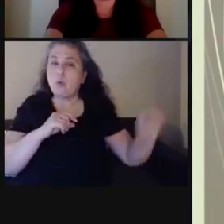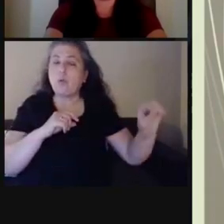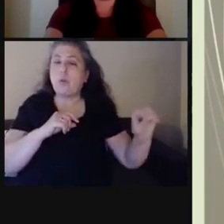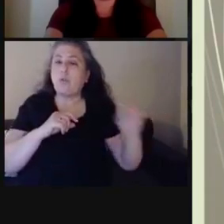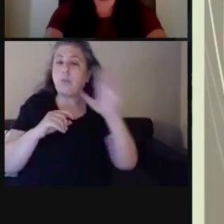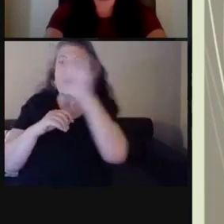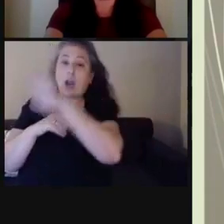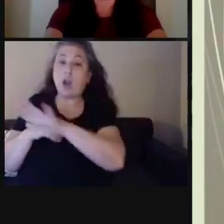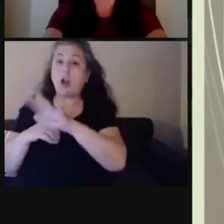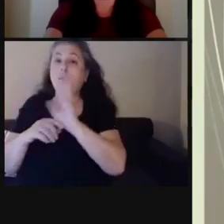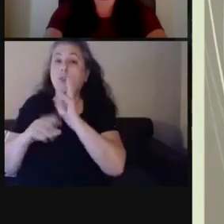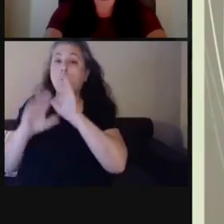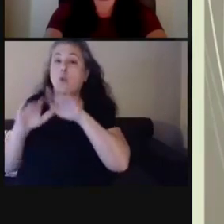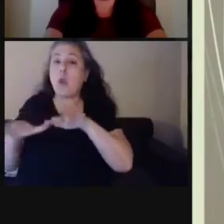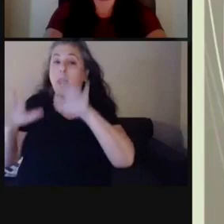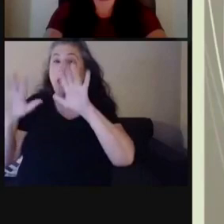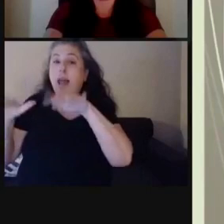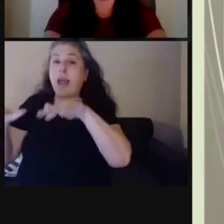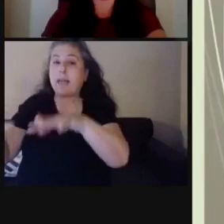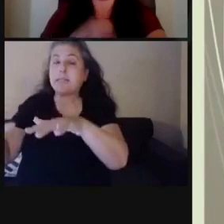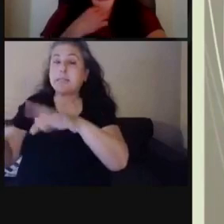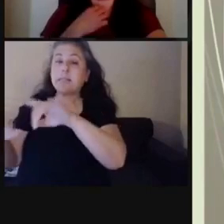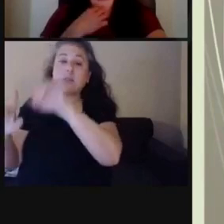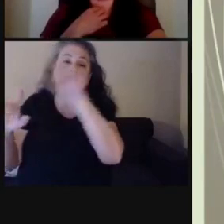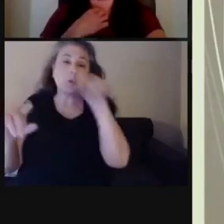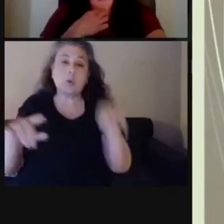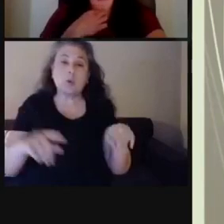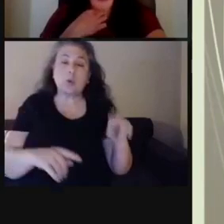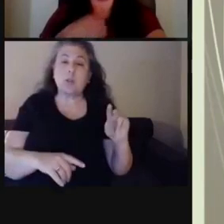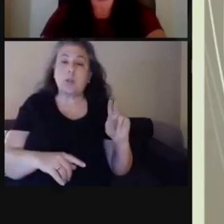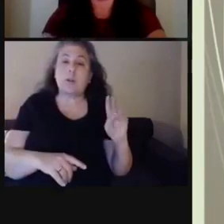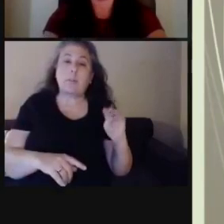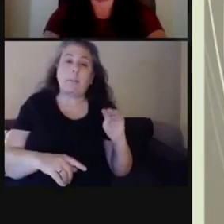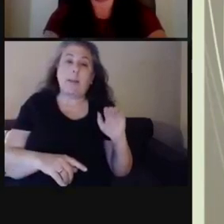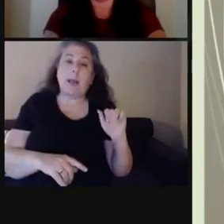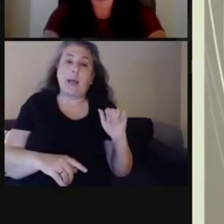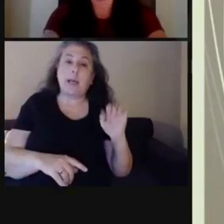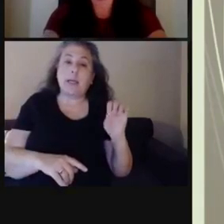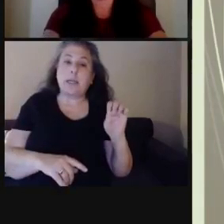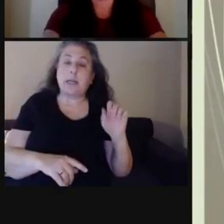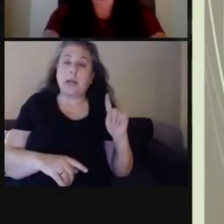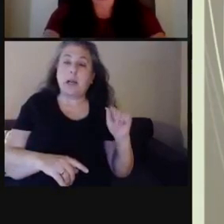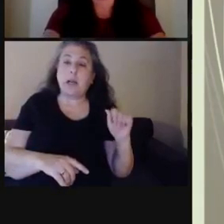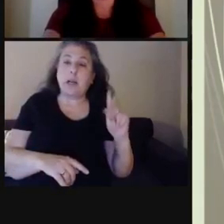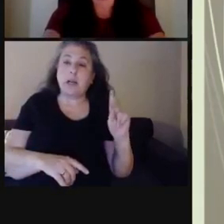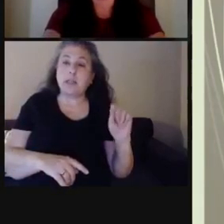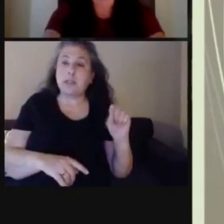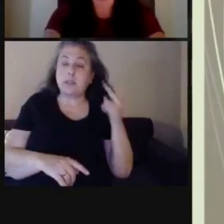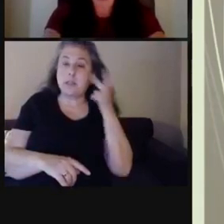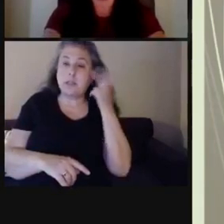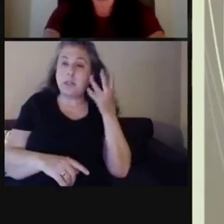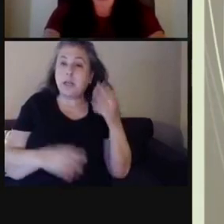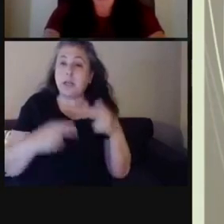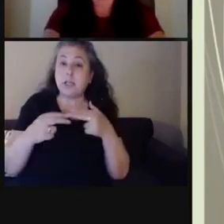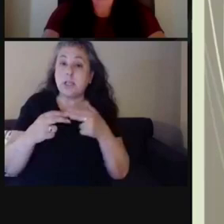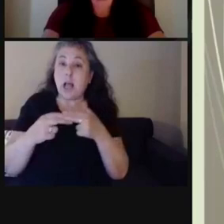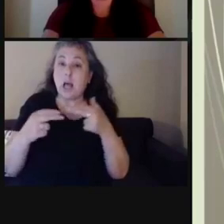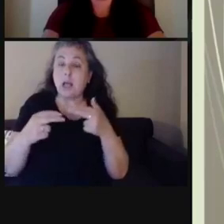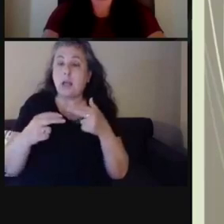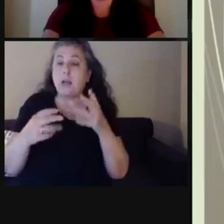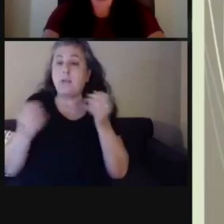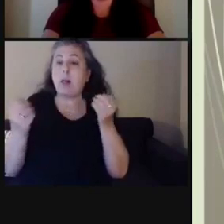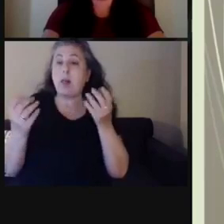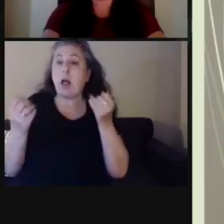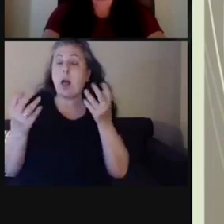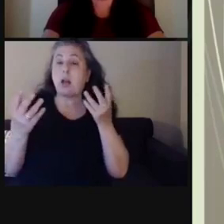Lakes, over to Mayetta, Kansas, which is what you're seeing here in this slide. There's a lot